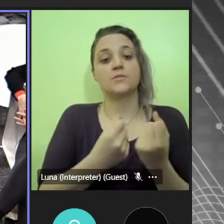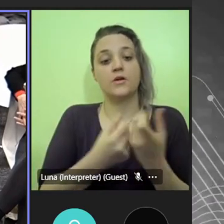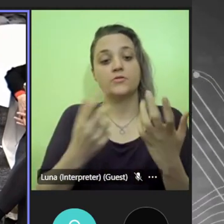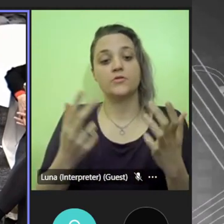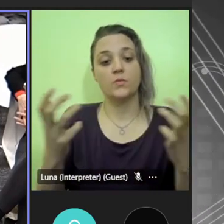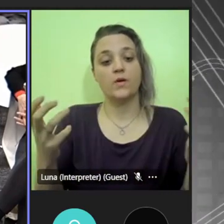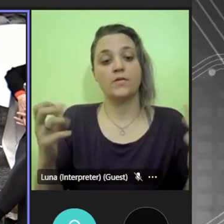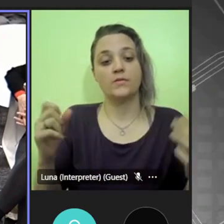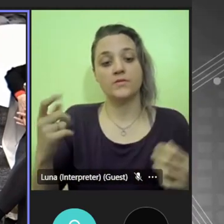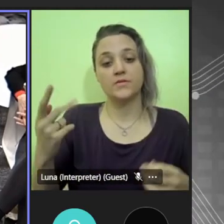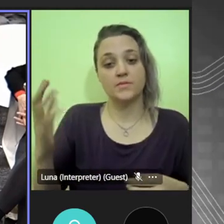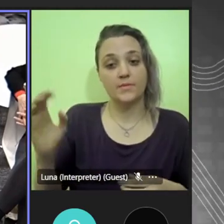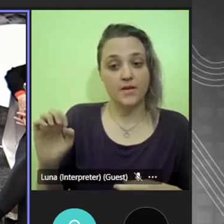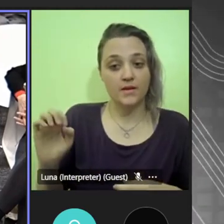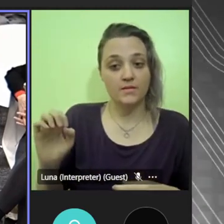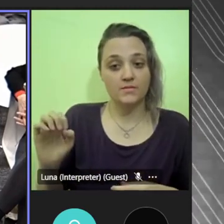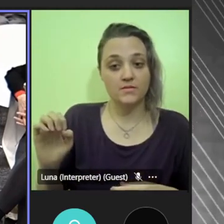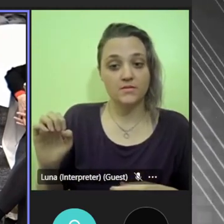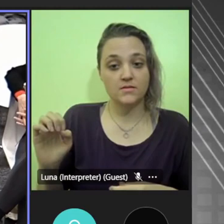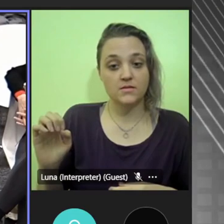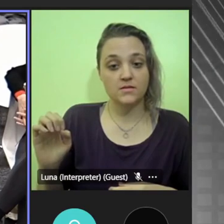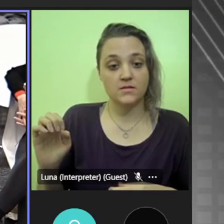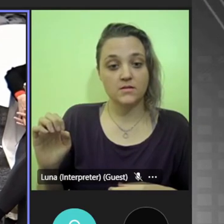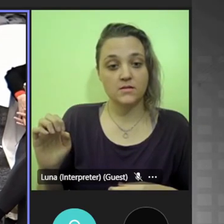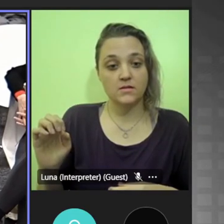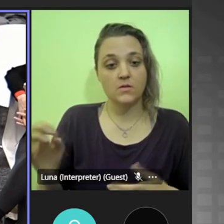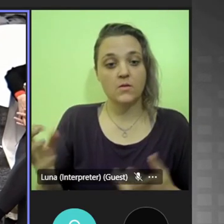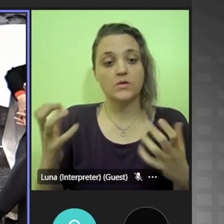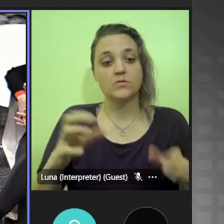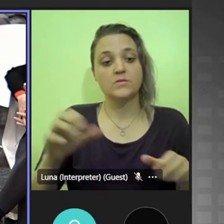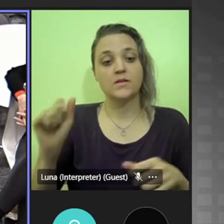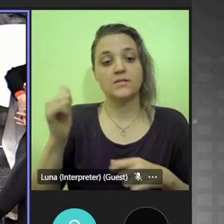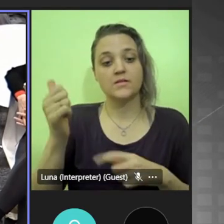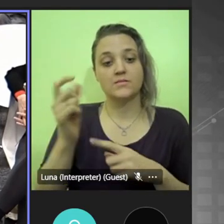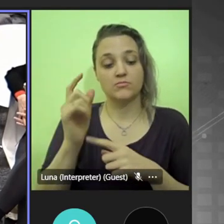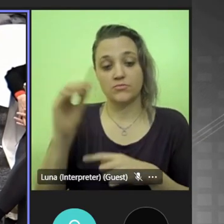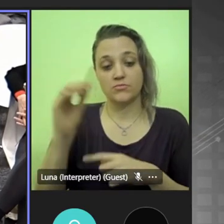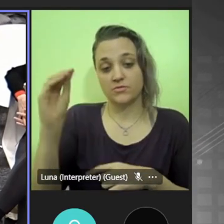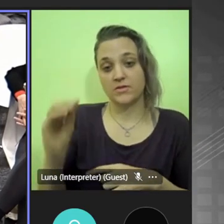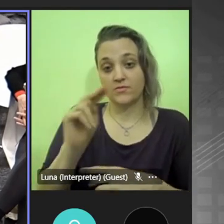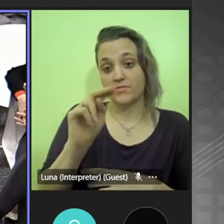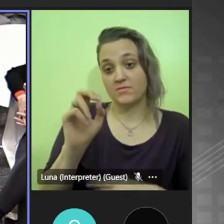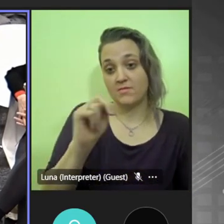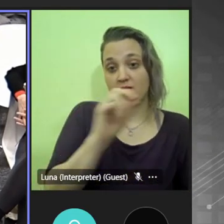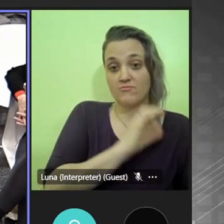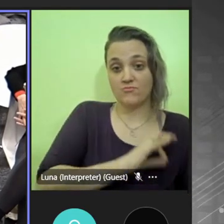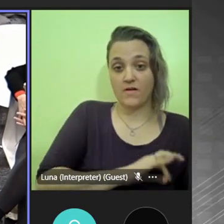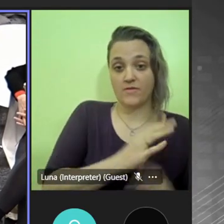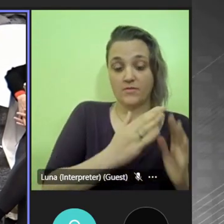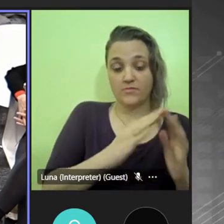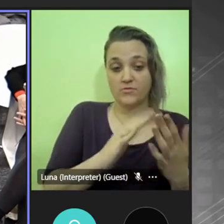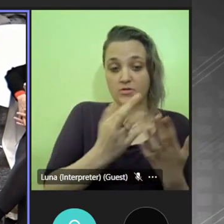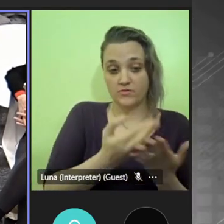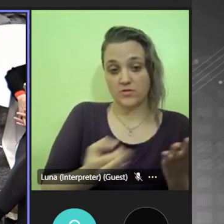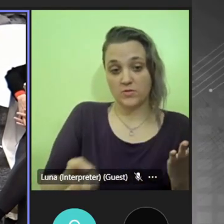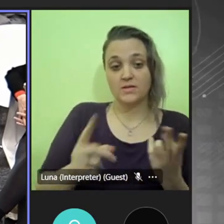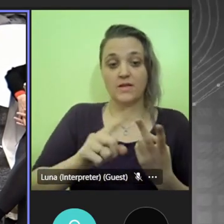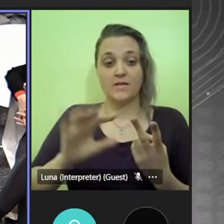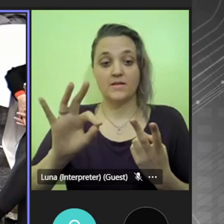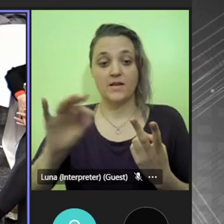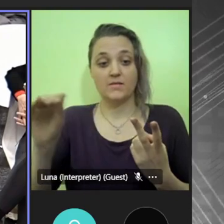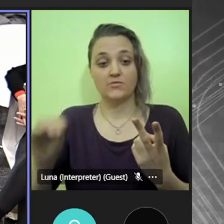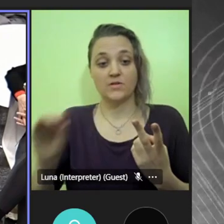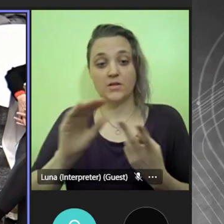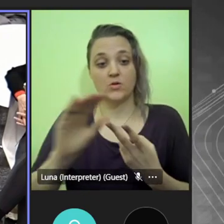have is sponsors, you know, one for the space on bus poles, we wanted to take 10% from my nonprofit, Community Resources,